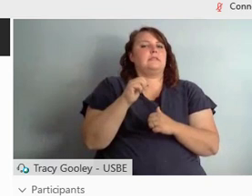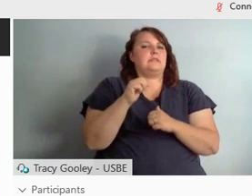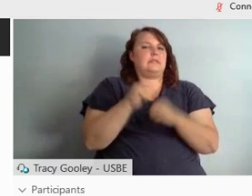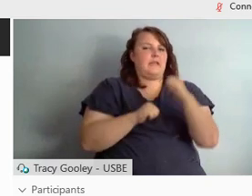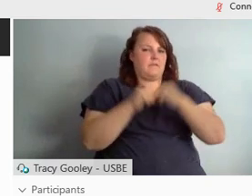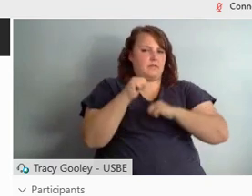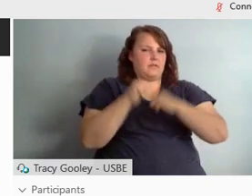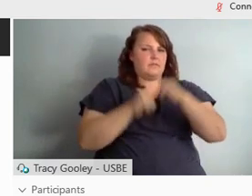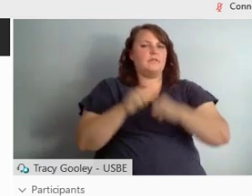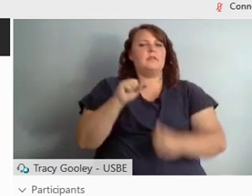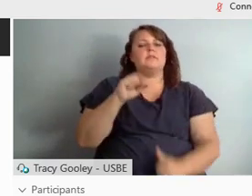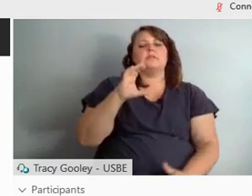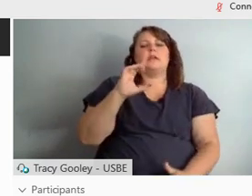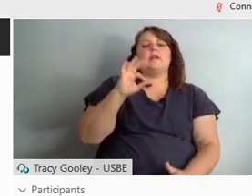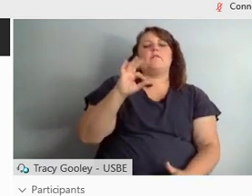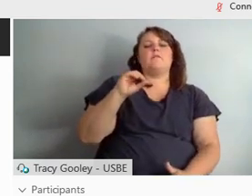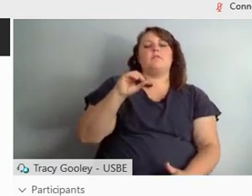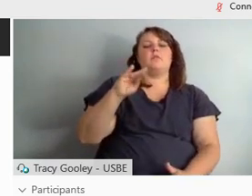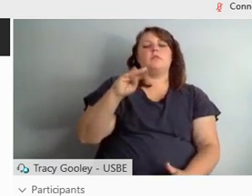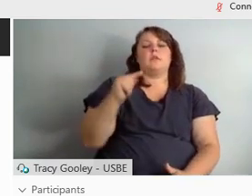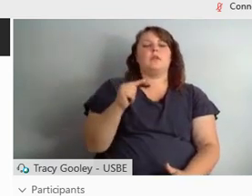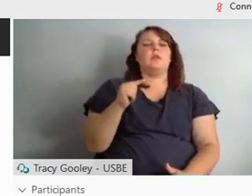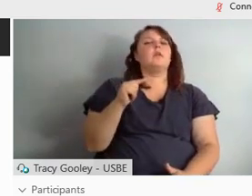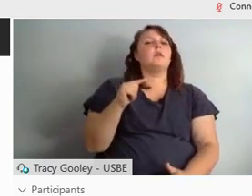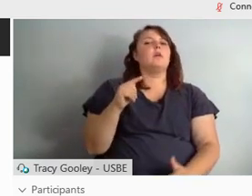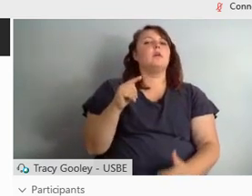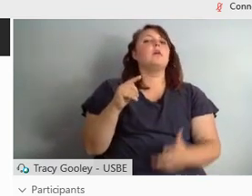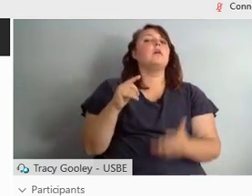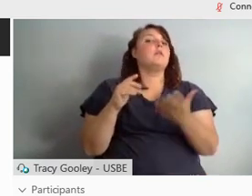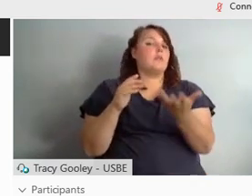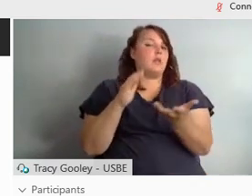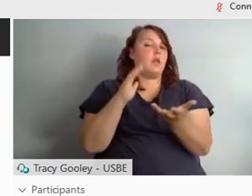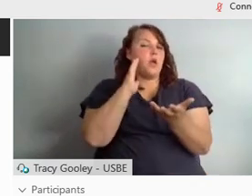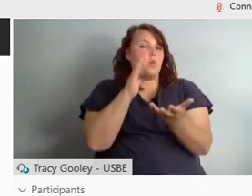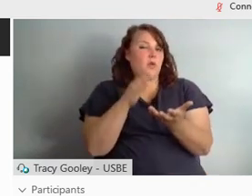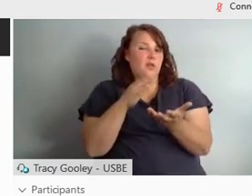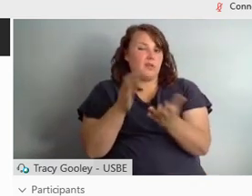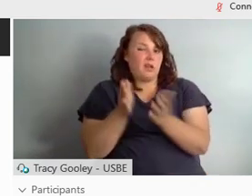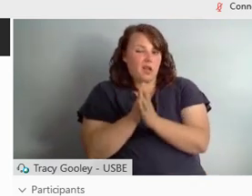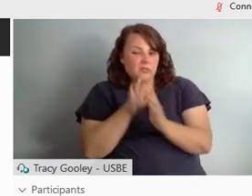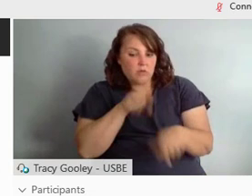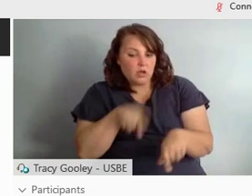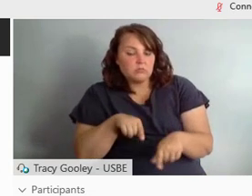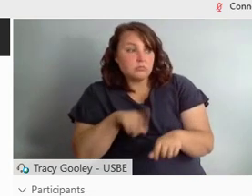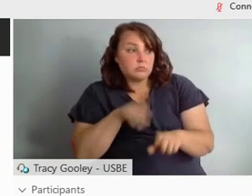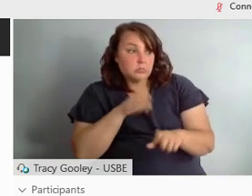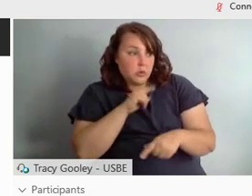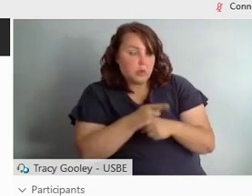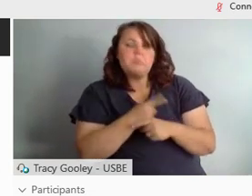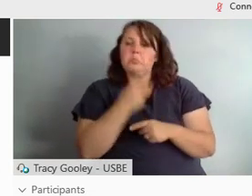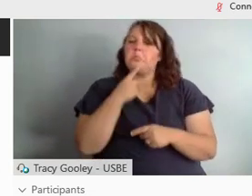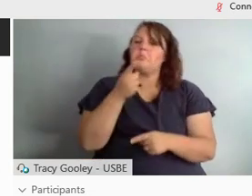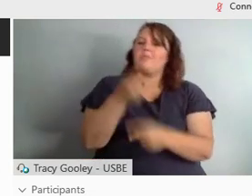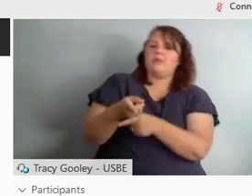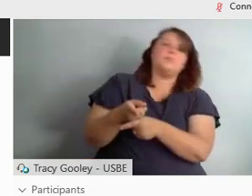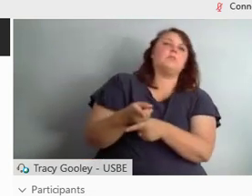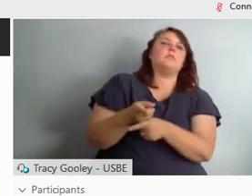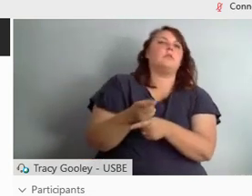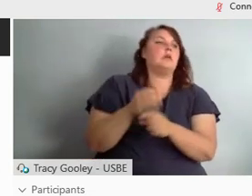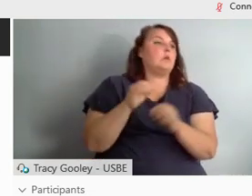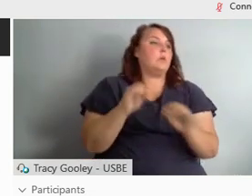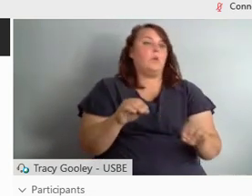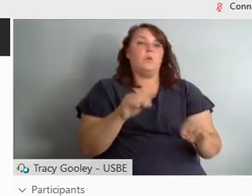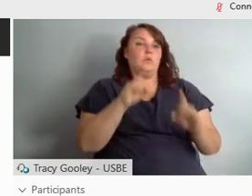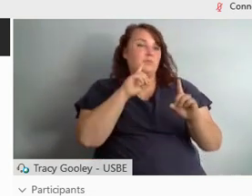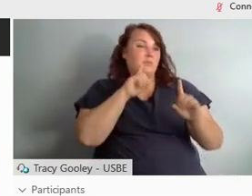You ask the student to respond. If they respond correctly, you say that's correct. If no response or an incorrect response